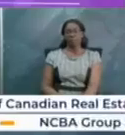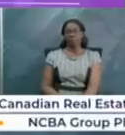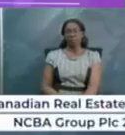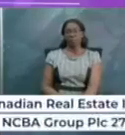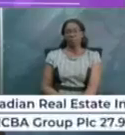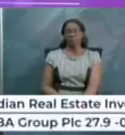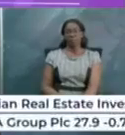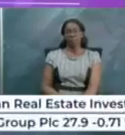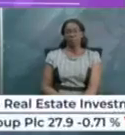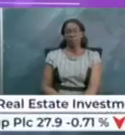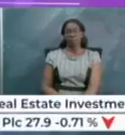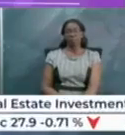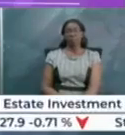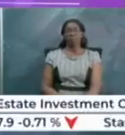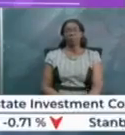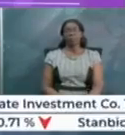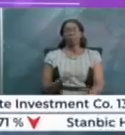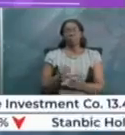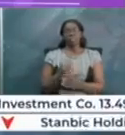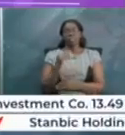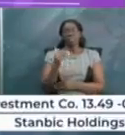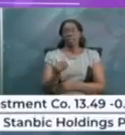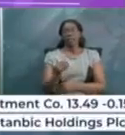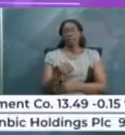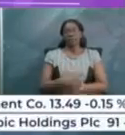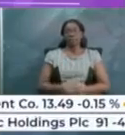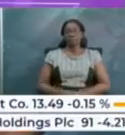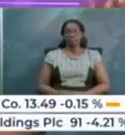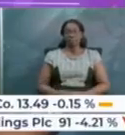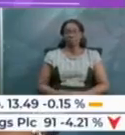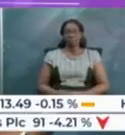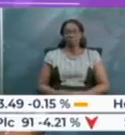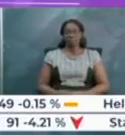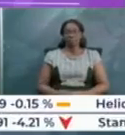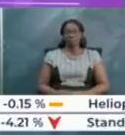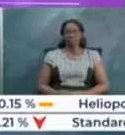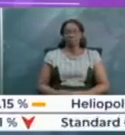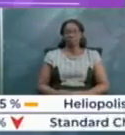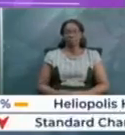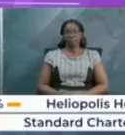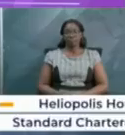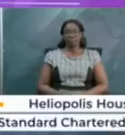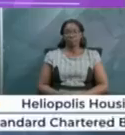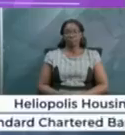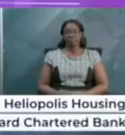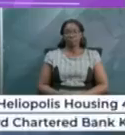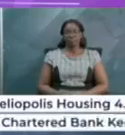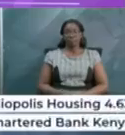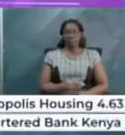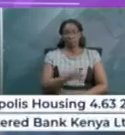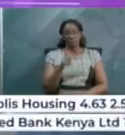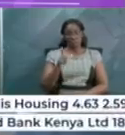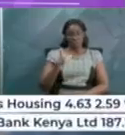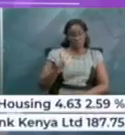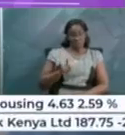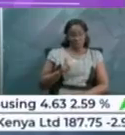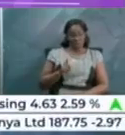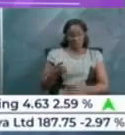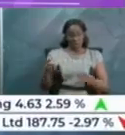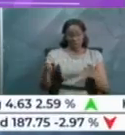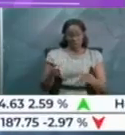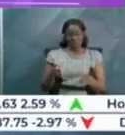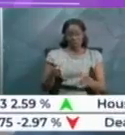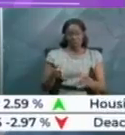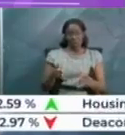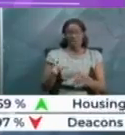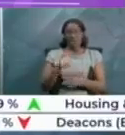vibe, moving on to the next products we have on the list. Now, I can take over the Kiara. Yes, now, please. this is for you ladies. We have the eccentric African look for